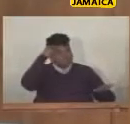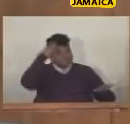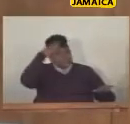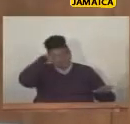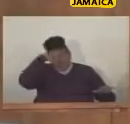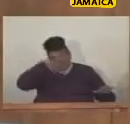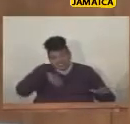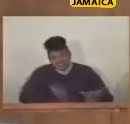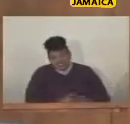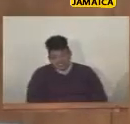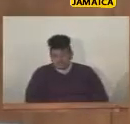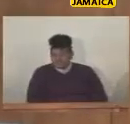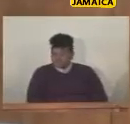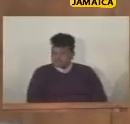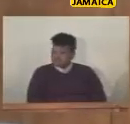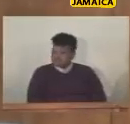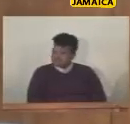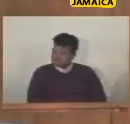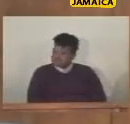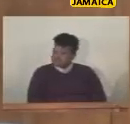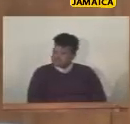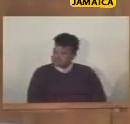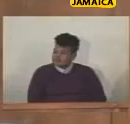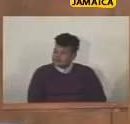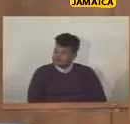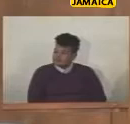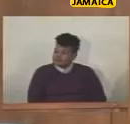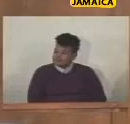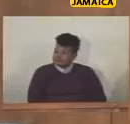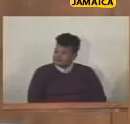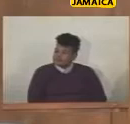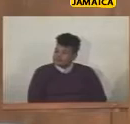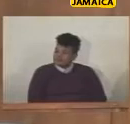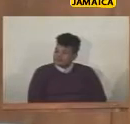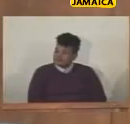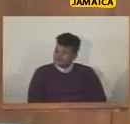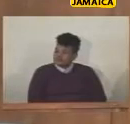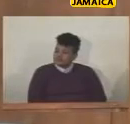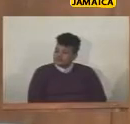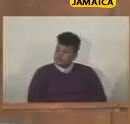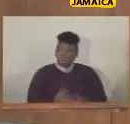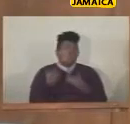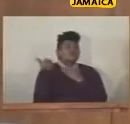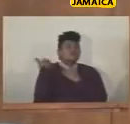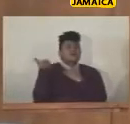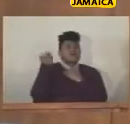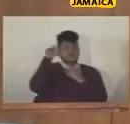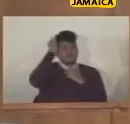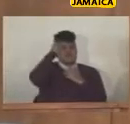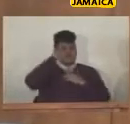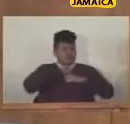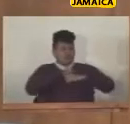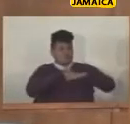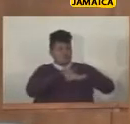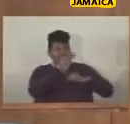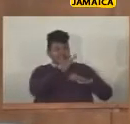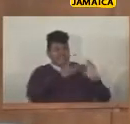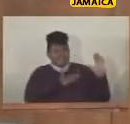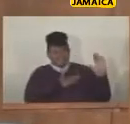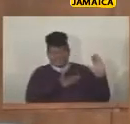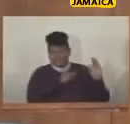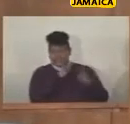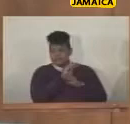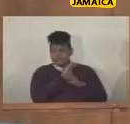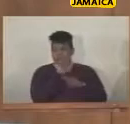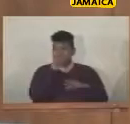treated with the penalty must be severe, and the penalty